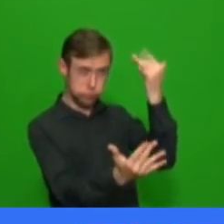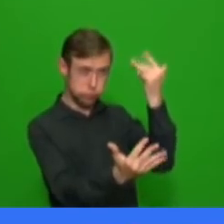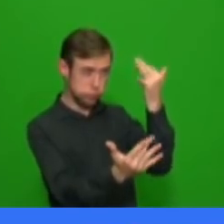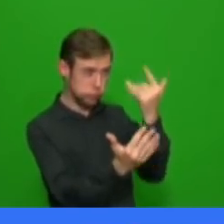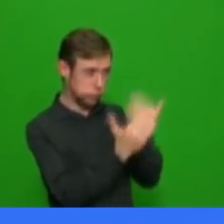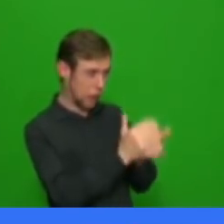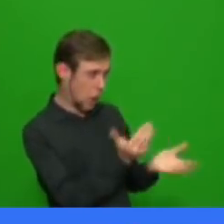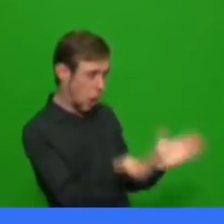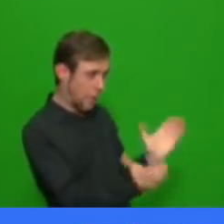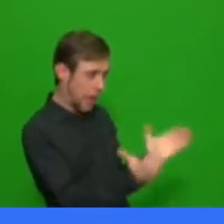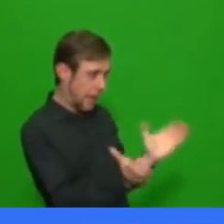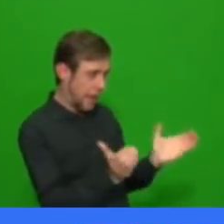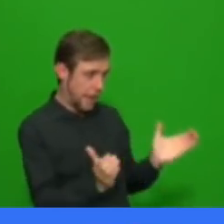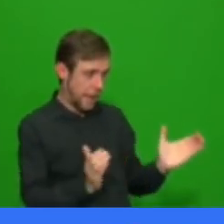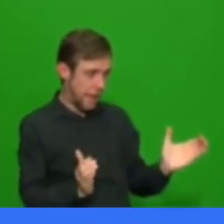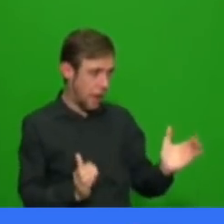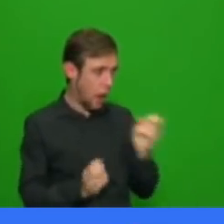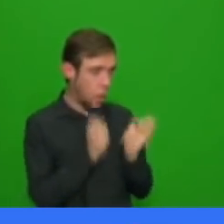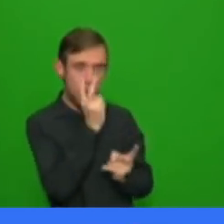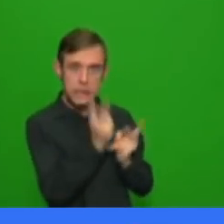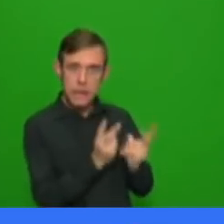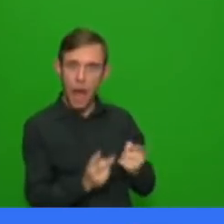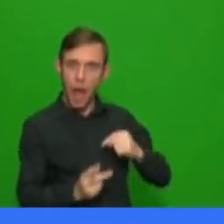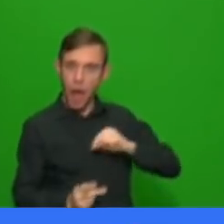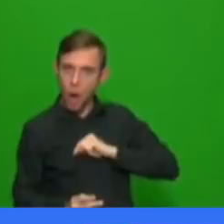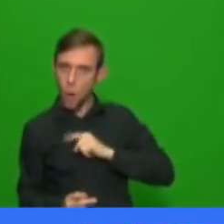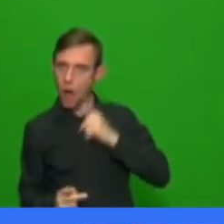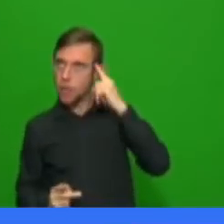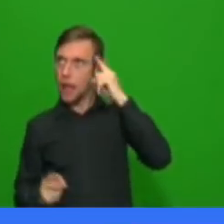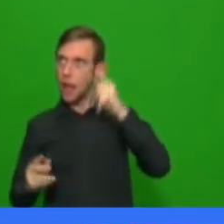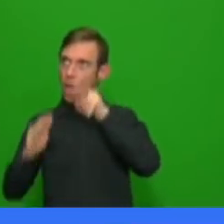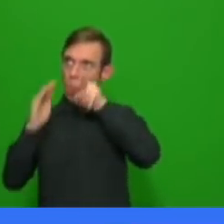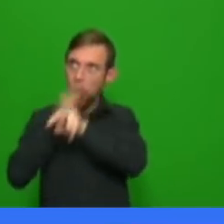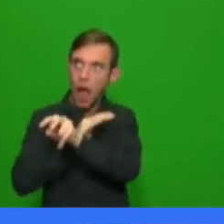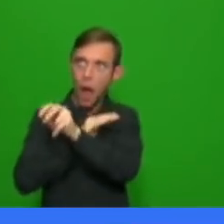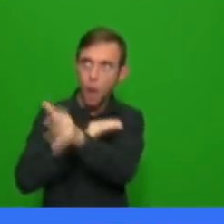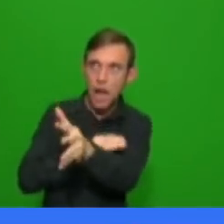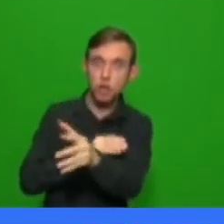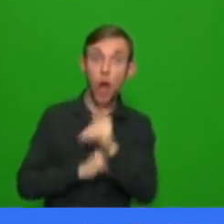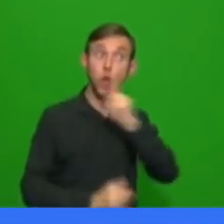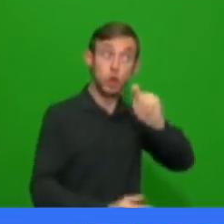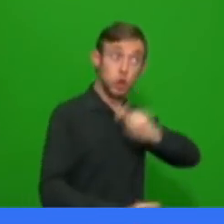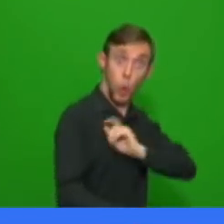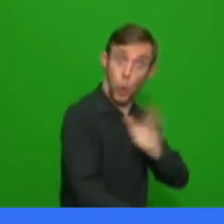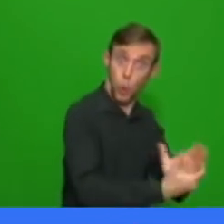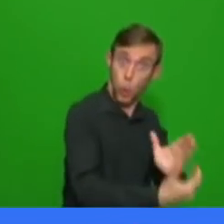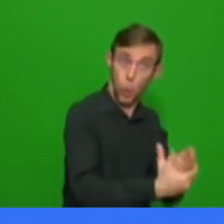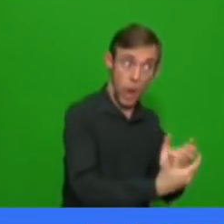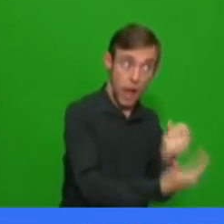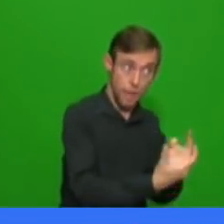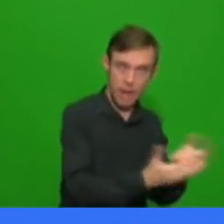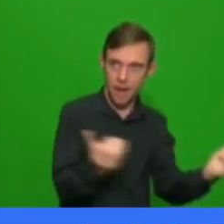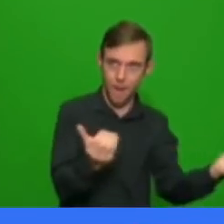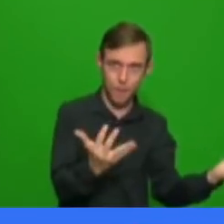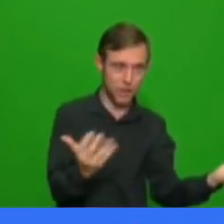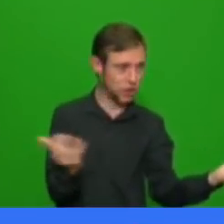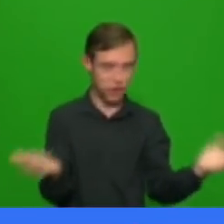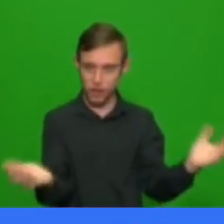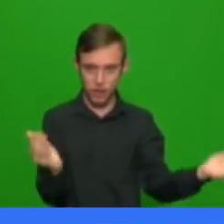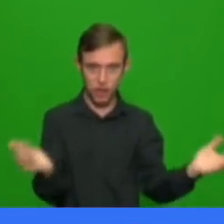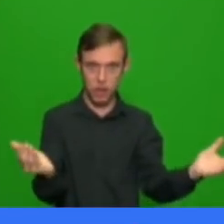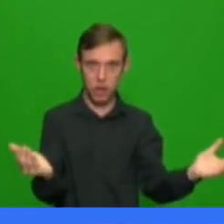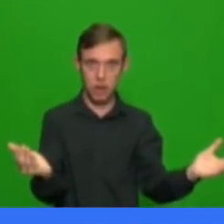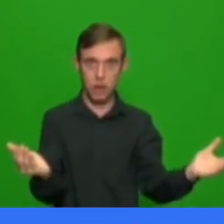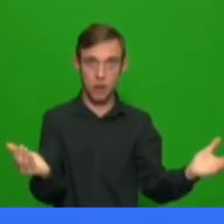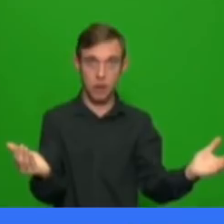outcomes relative to what our forecast was at each one of our meetings. And the